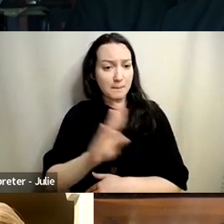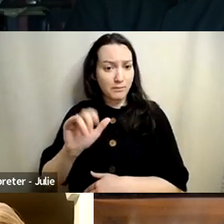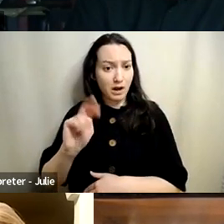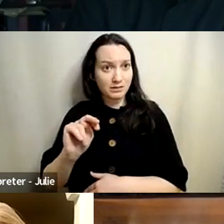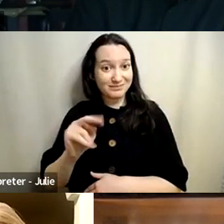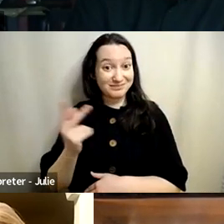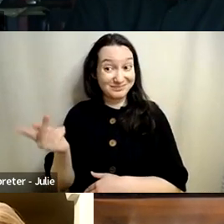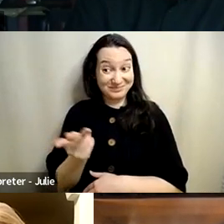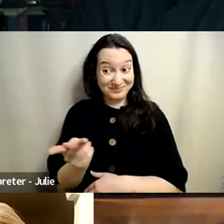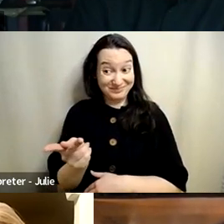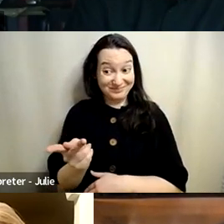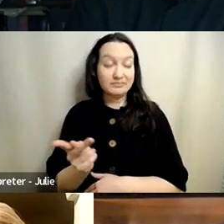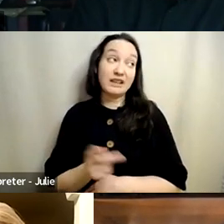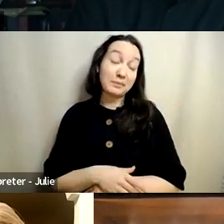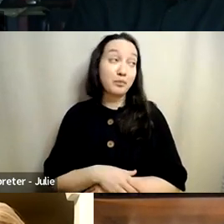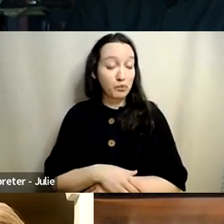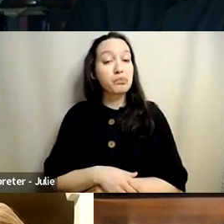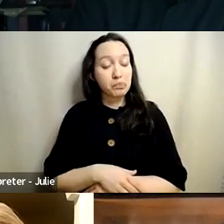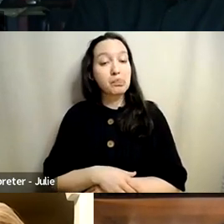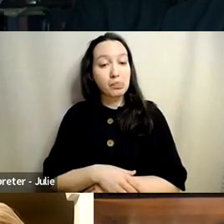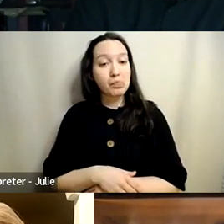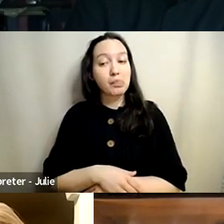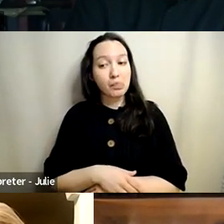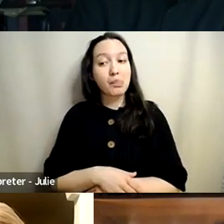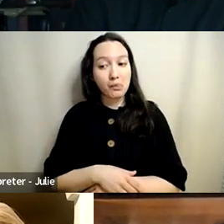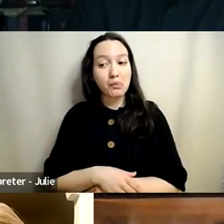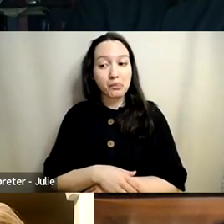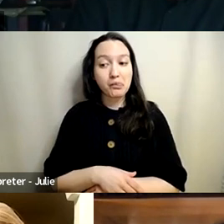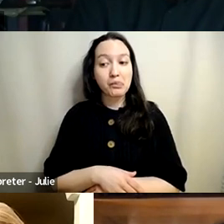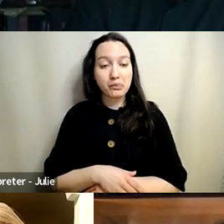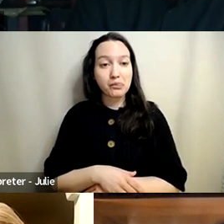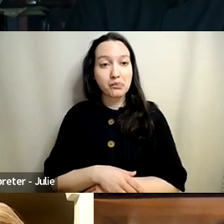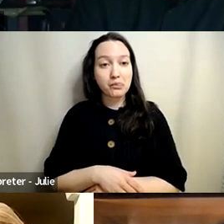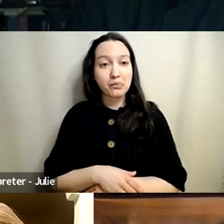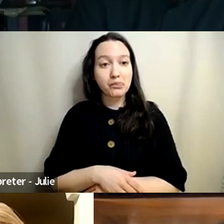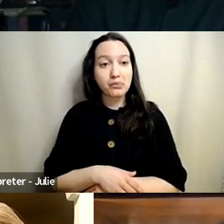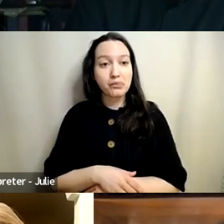Yep. Okay. Yes. So